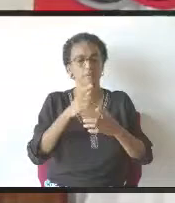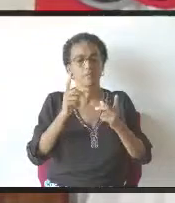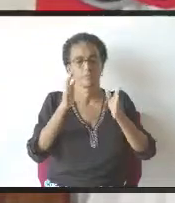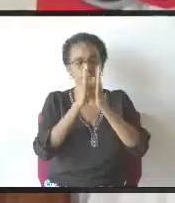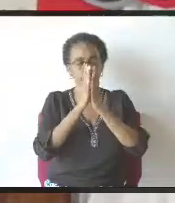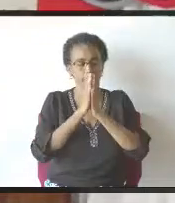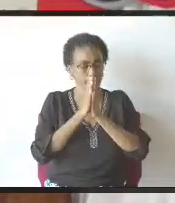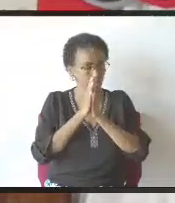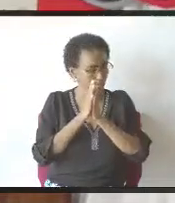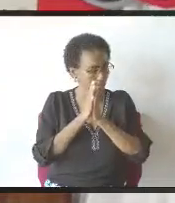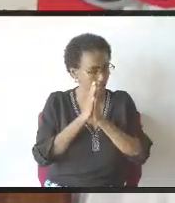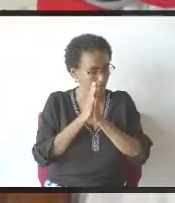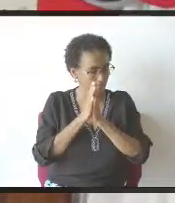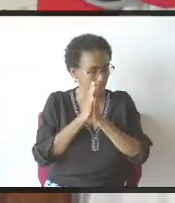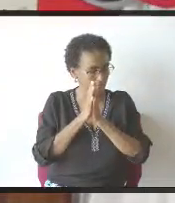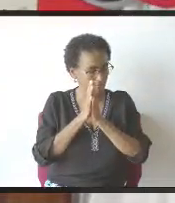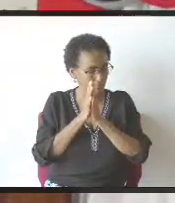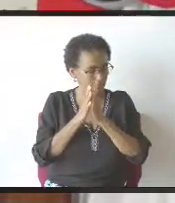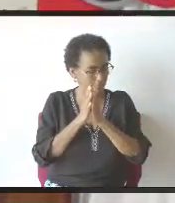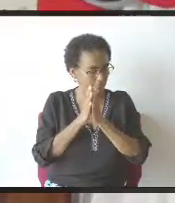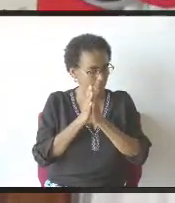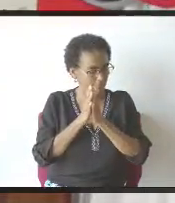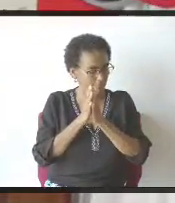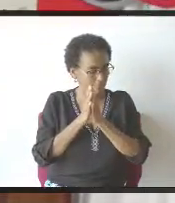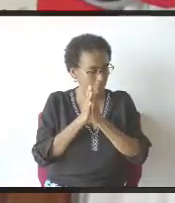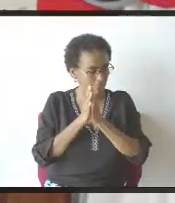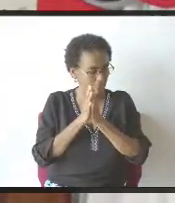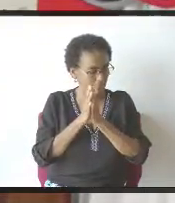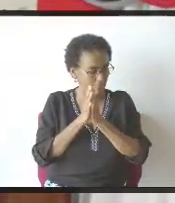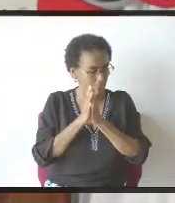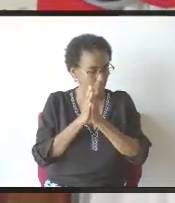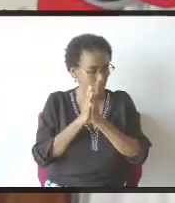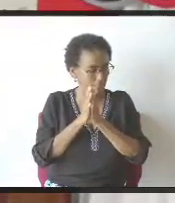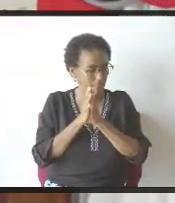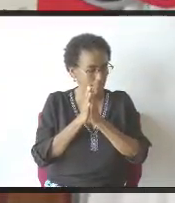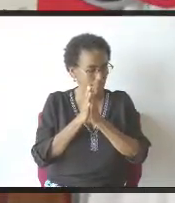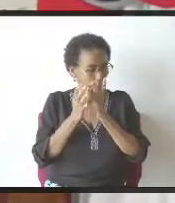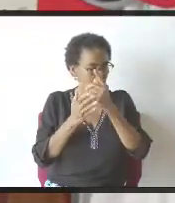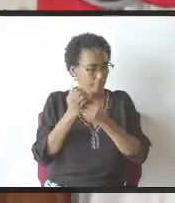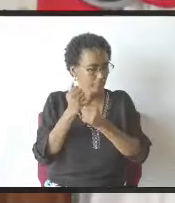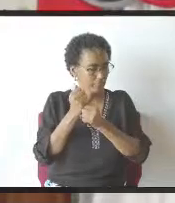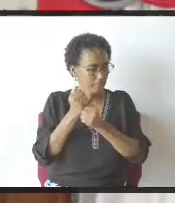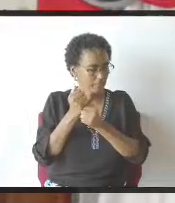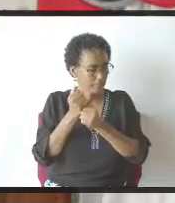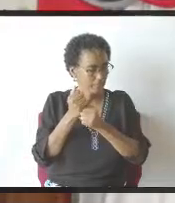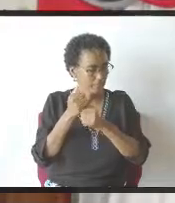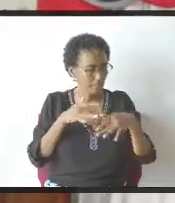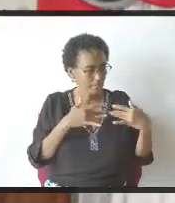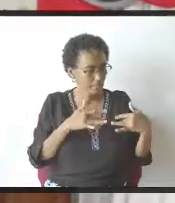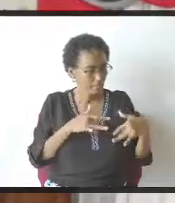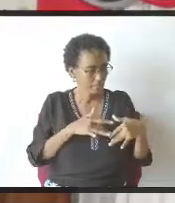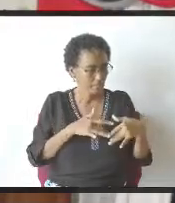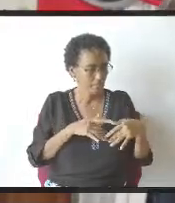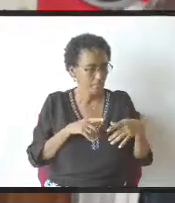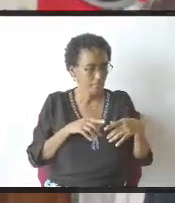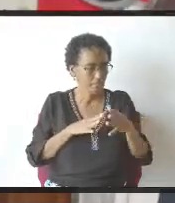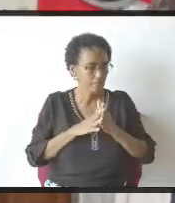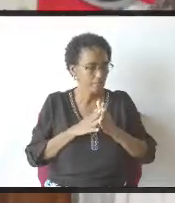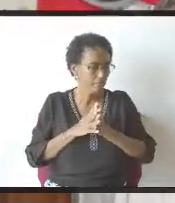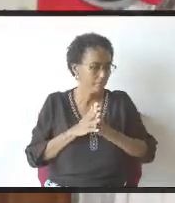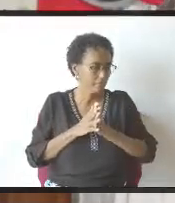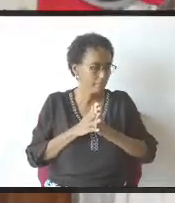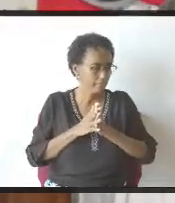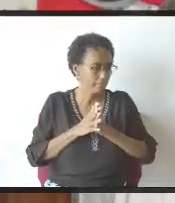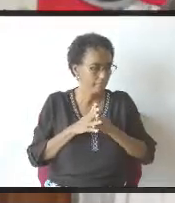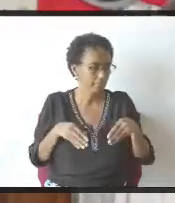that as we're about to give back of what you have blessed us with, we'll give with a cheerful heart. These things we ask in your name as